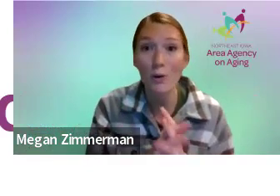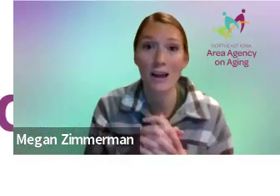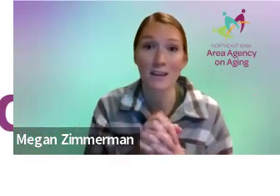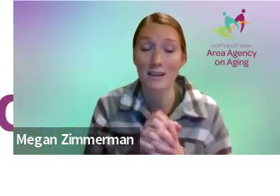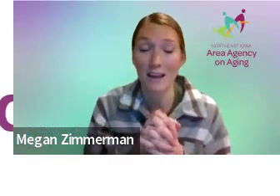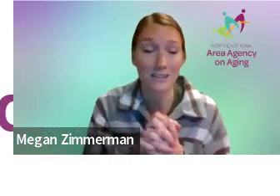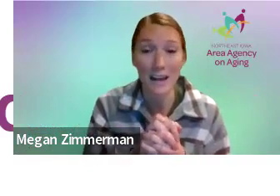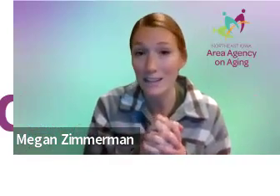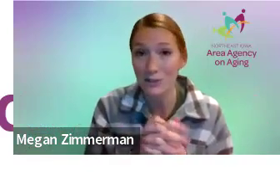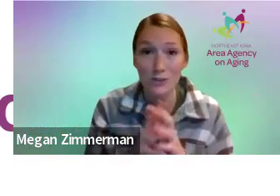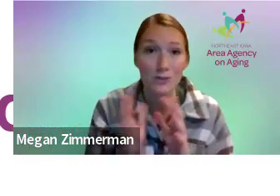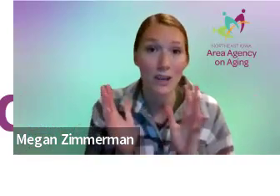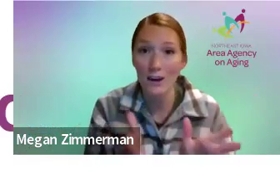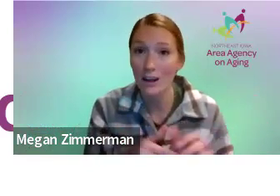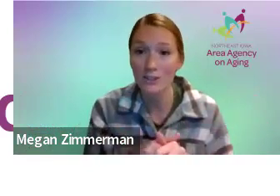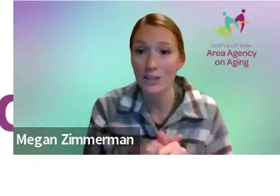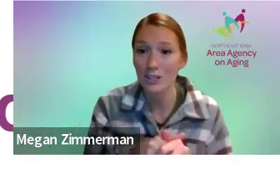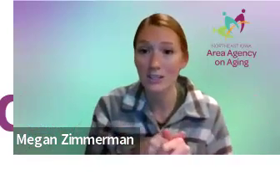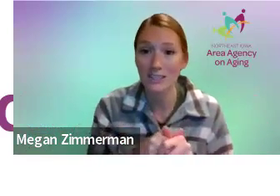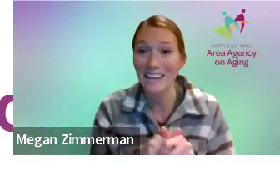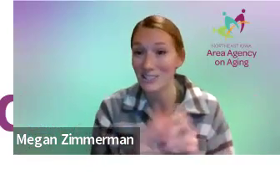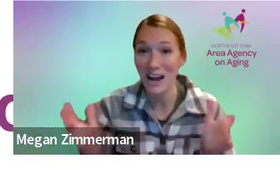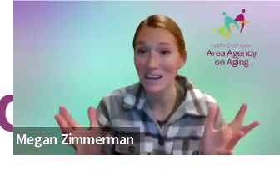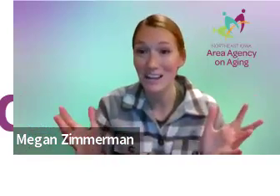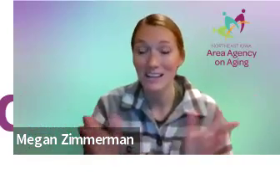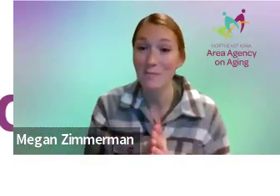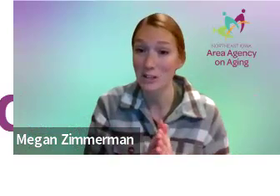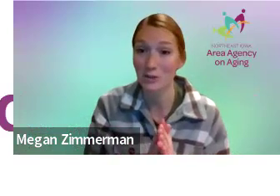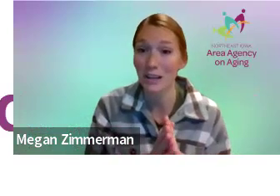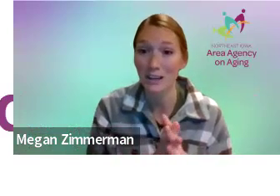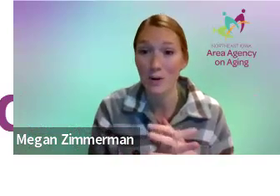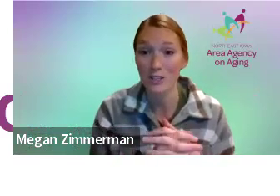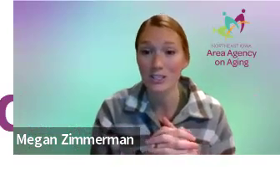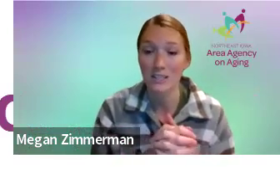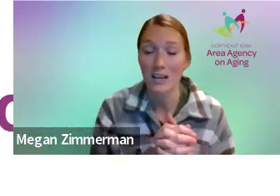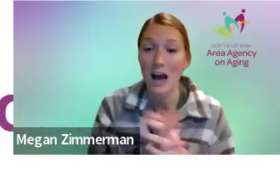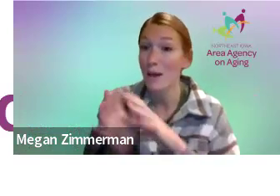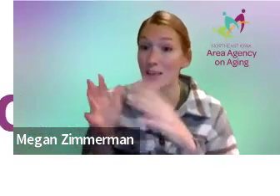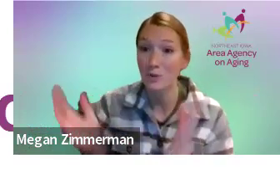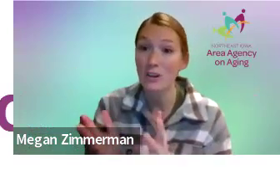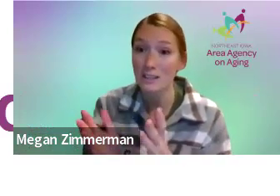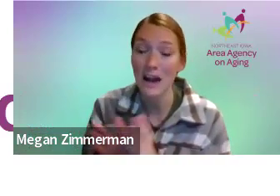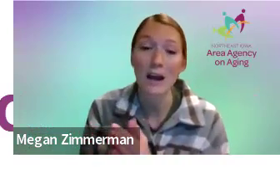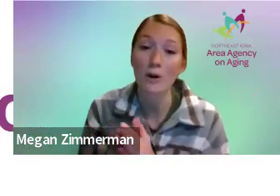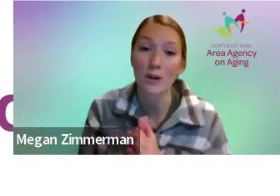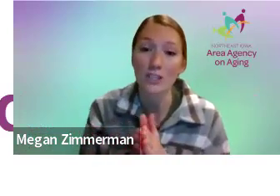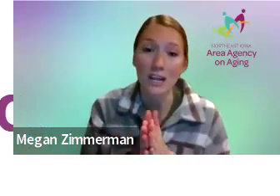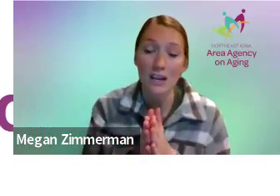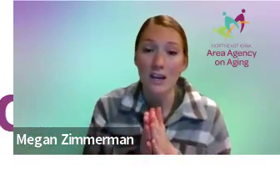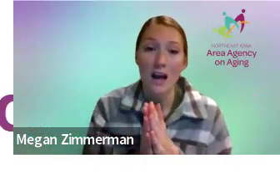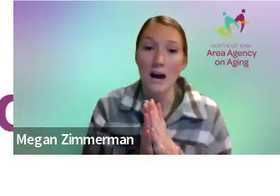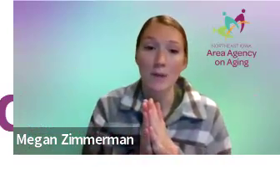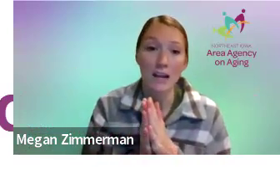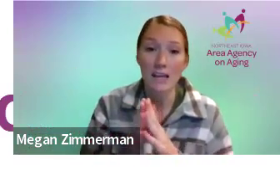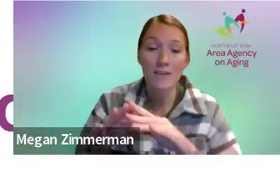to go and excited to do care consultations and answer any dementia-related questions in the Northeast Iowa